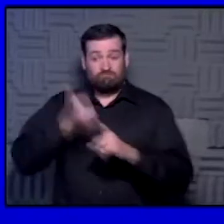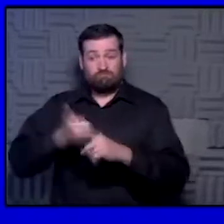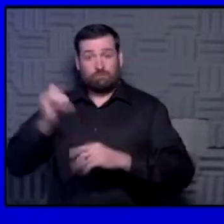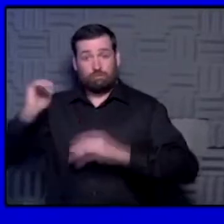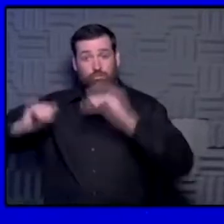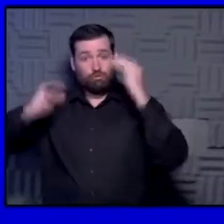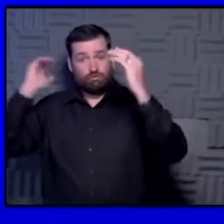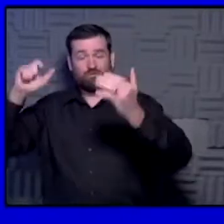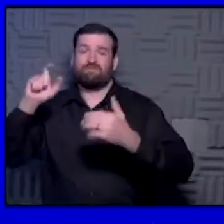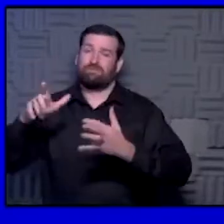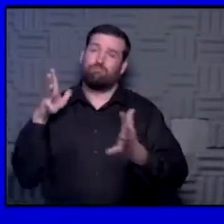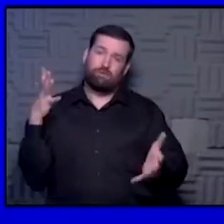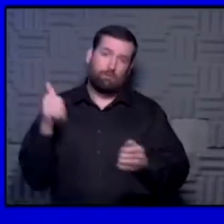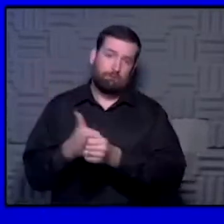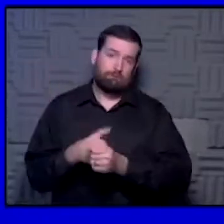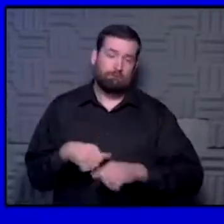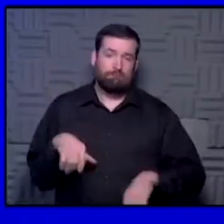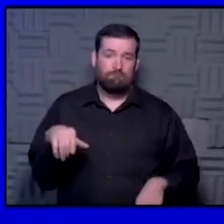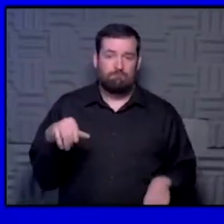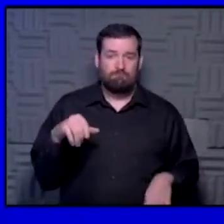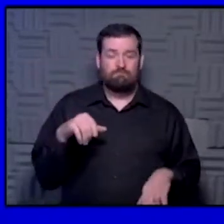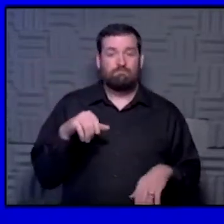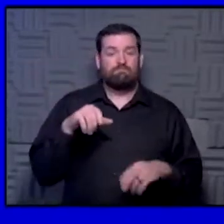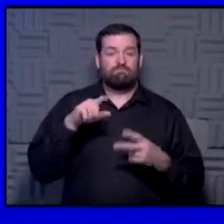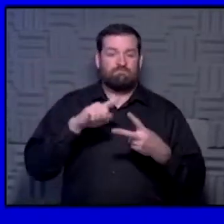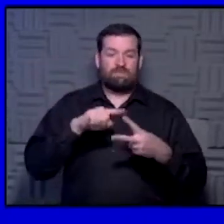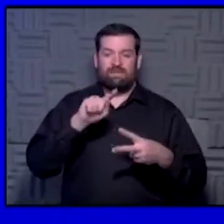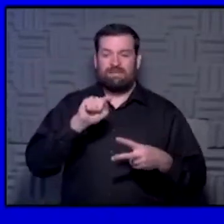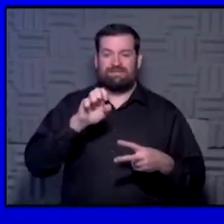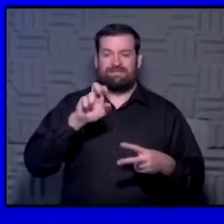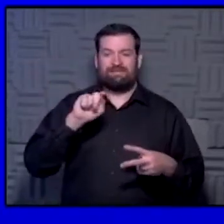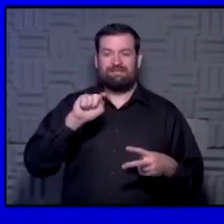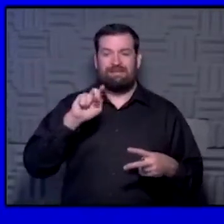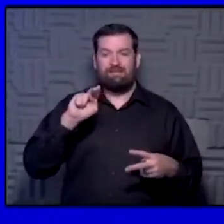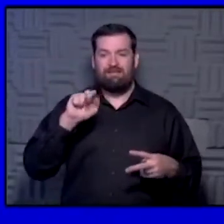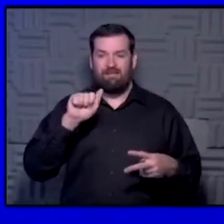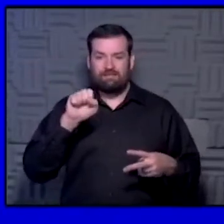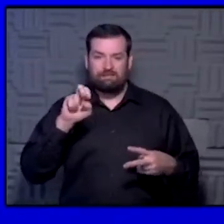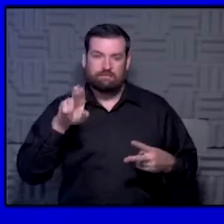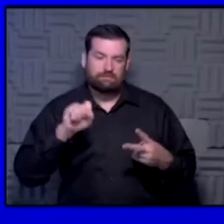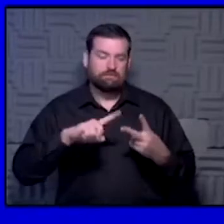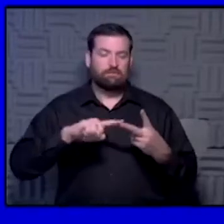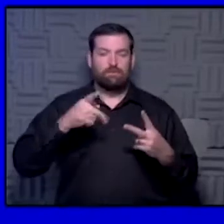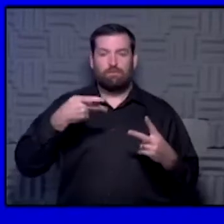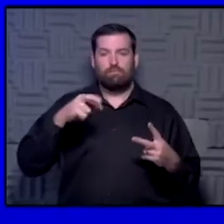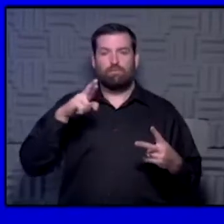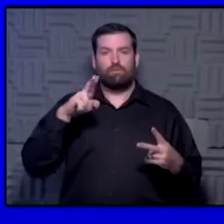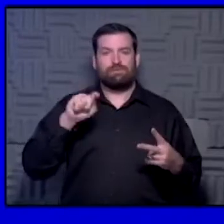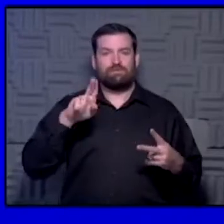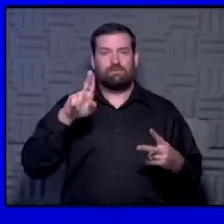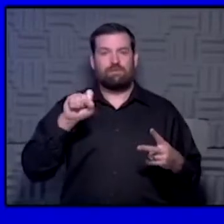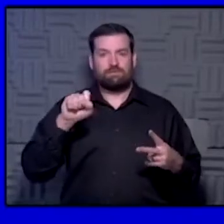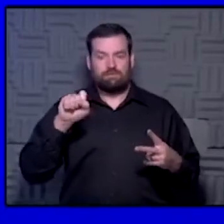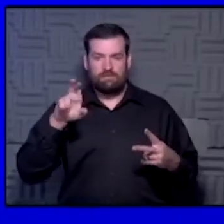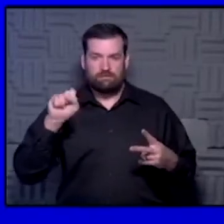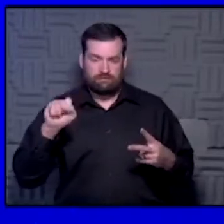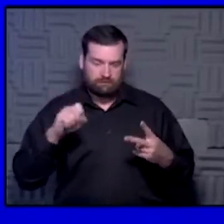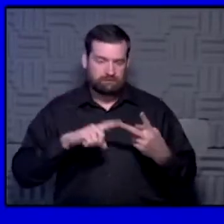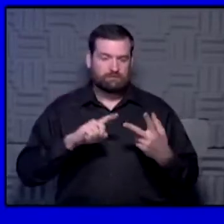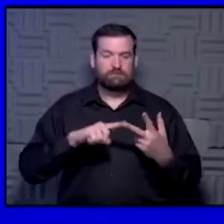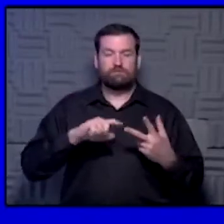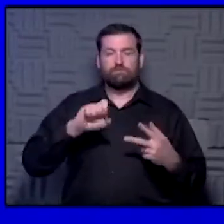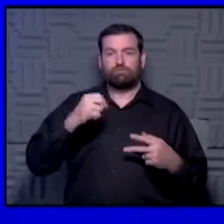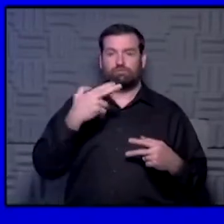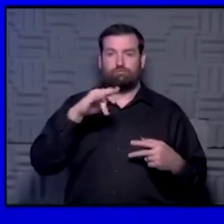need to catch up on those, especially the tetanus and pertussis vaccines, the shingles vaccine, obviously the